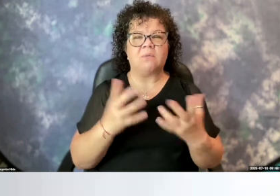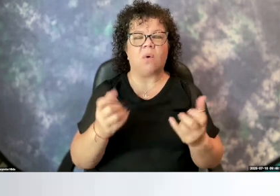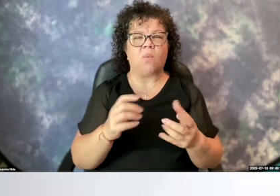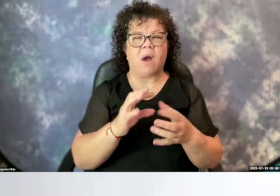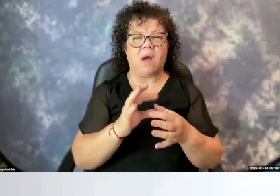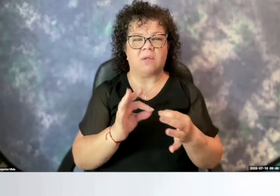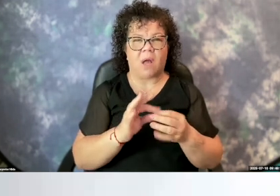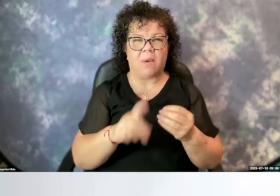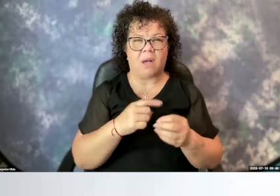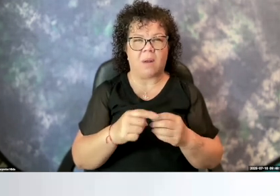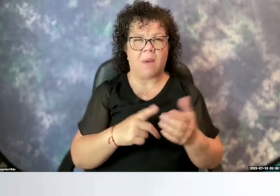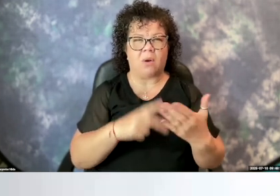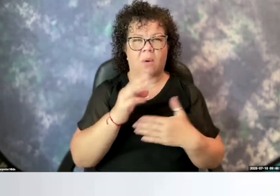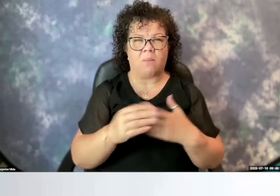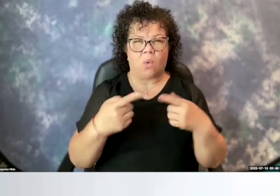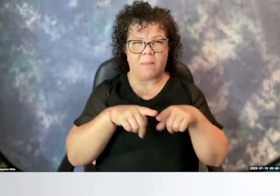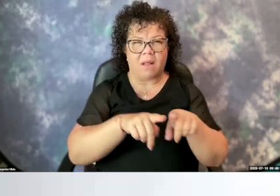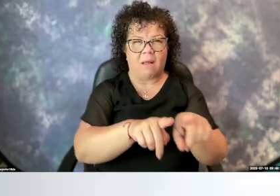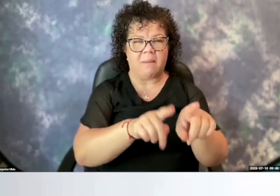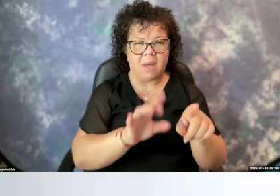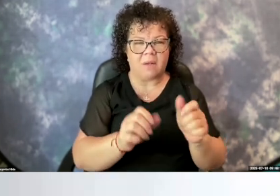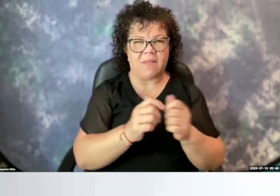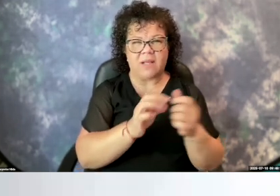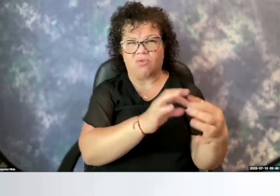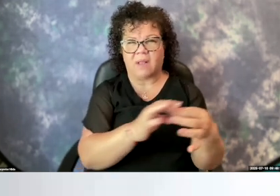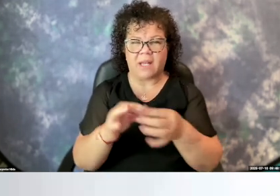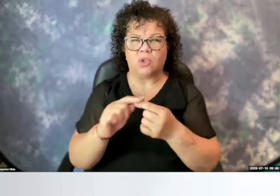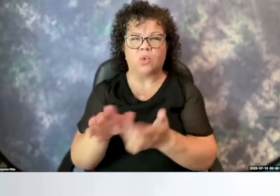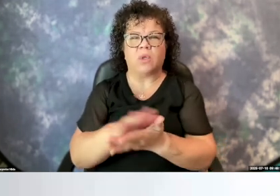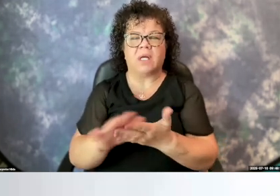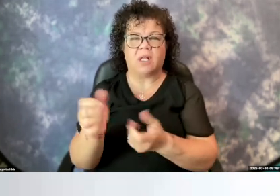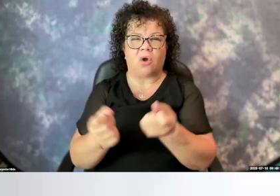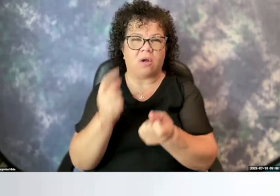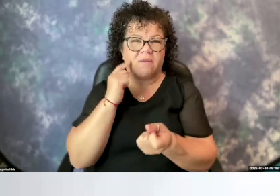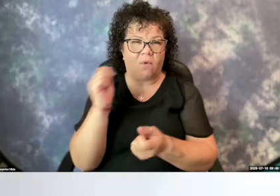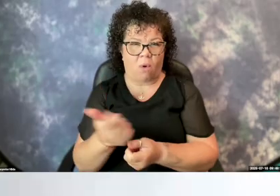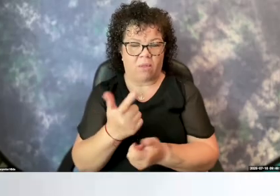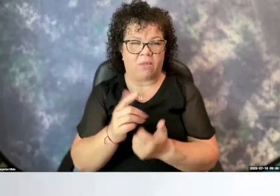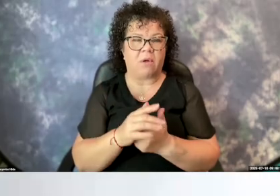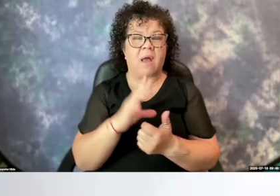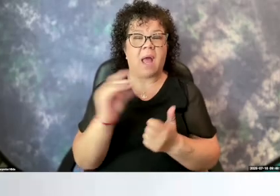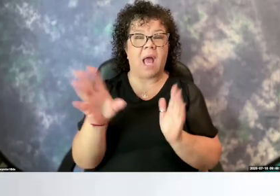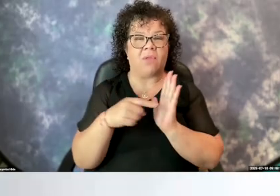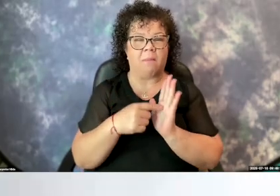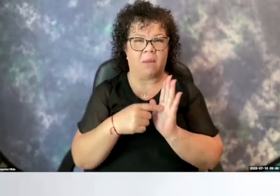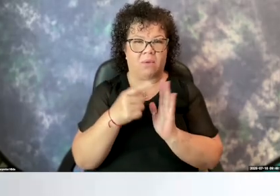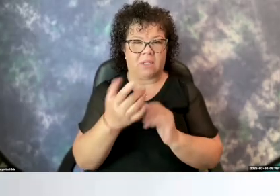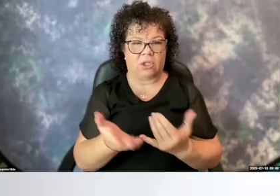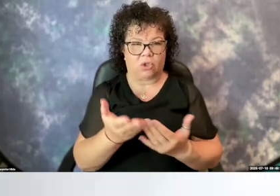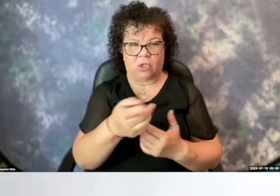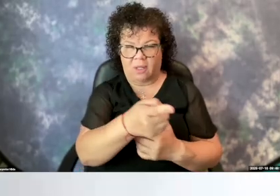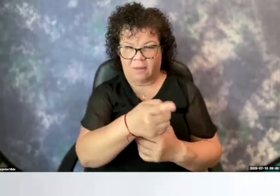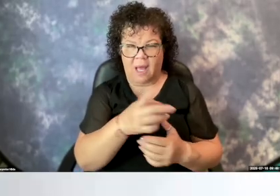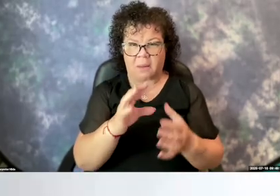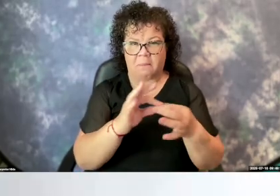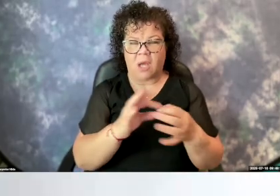specifically on program alignment related to Clean Cars for All and the model